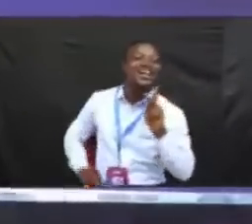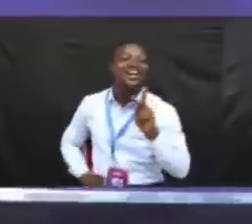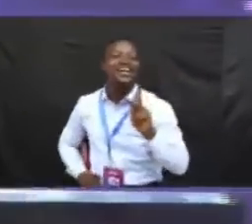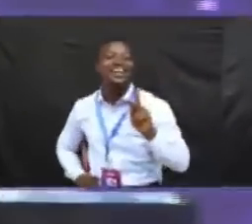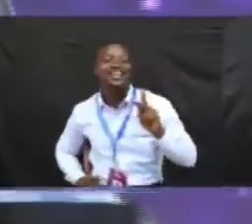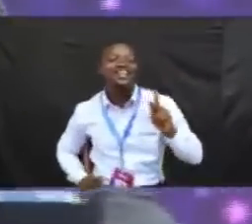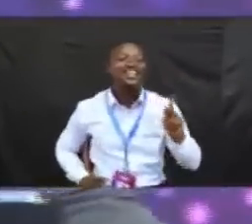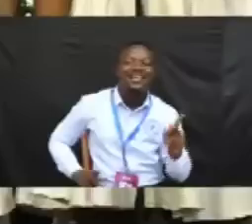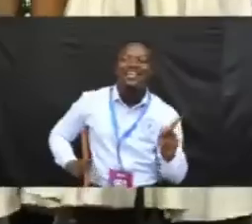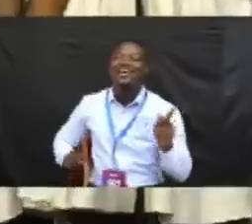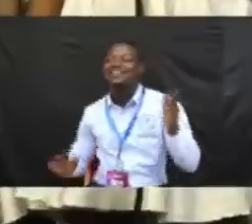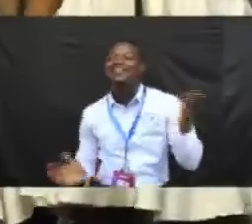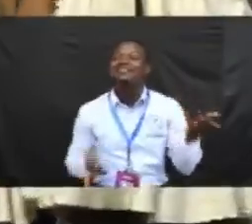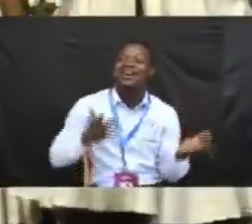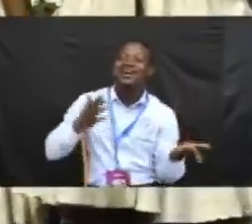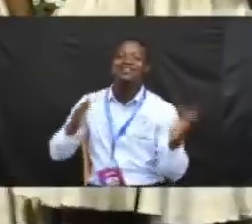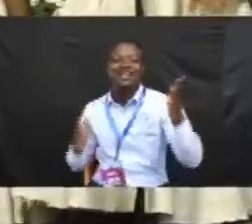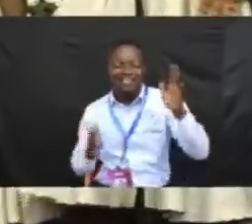Give me